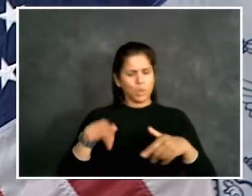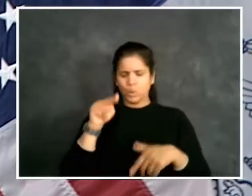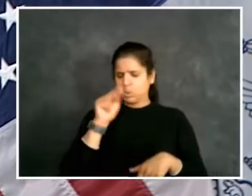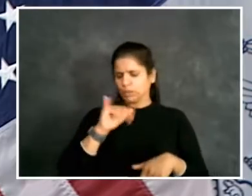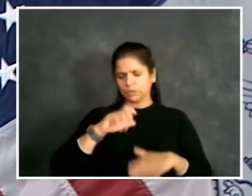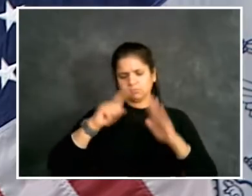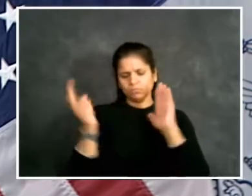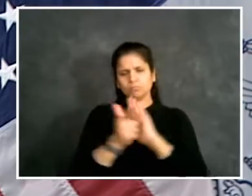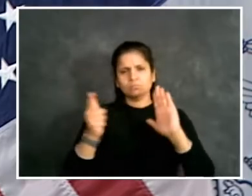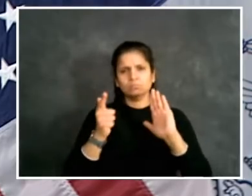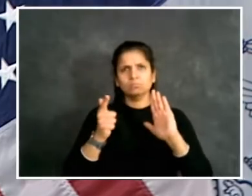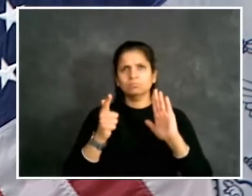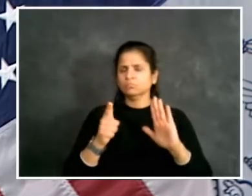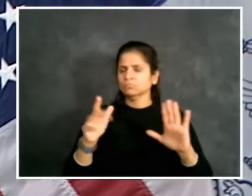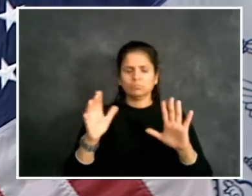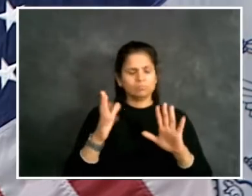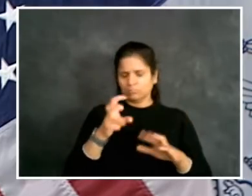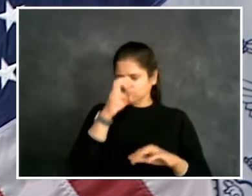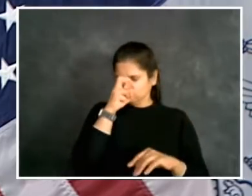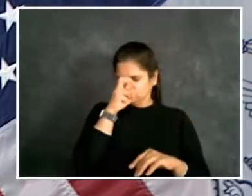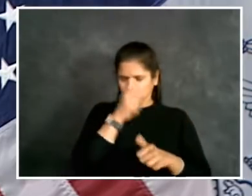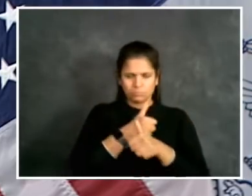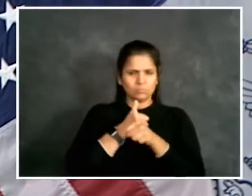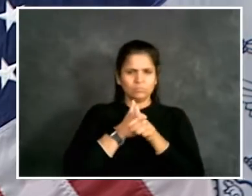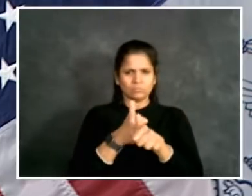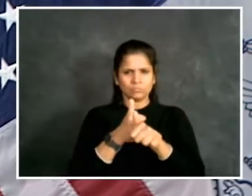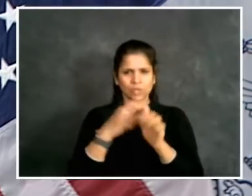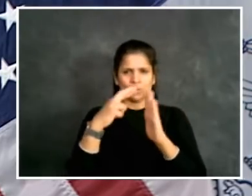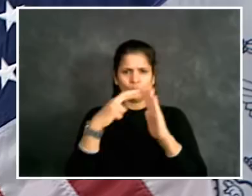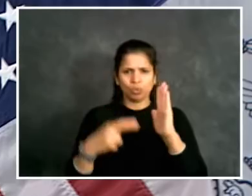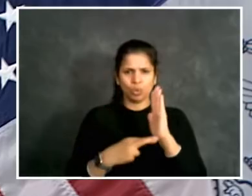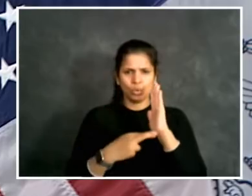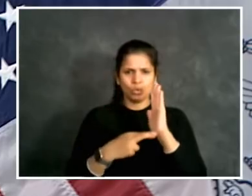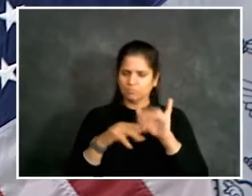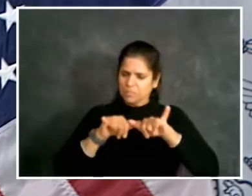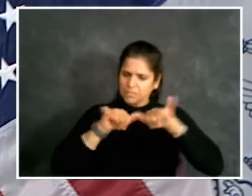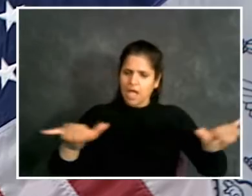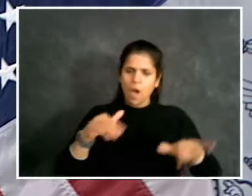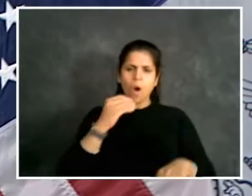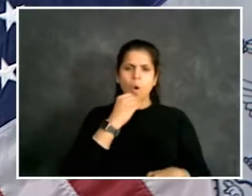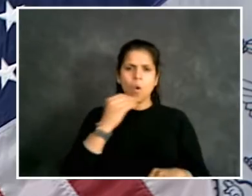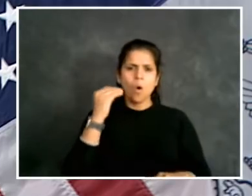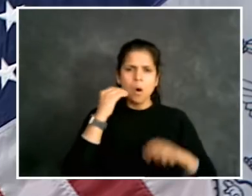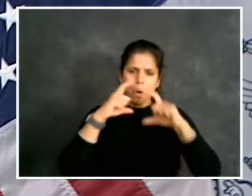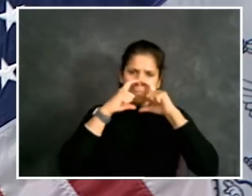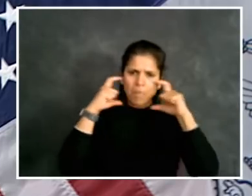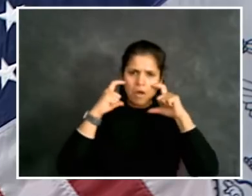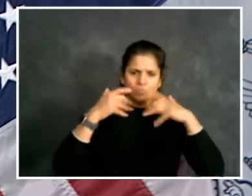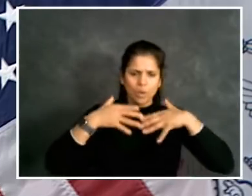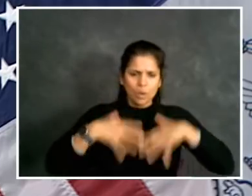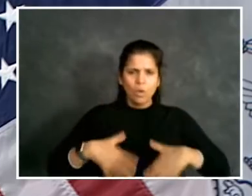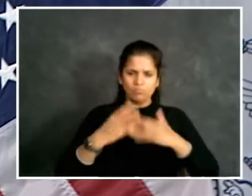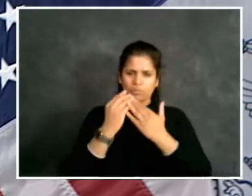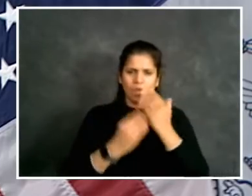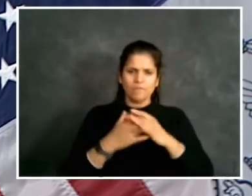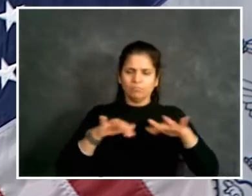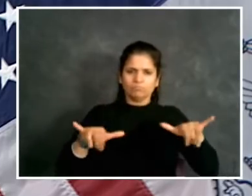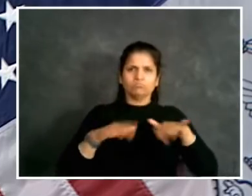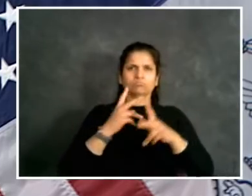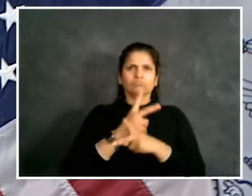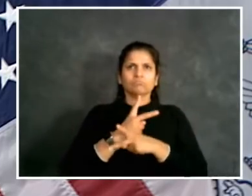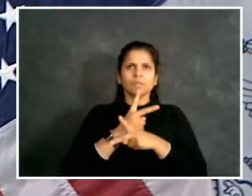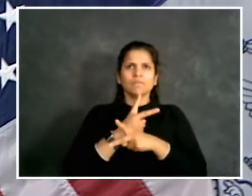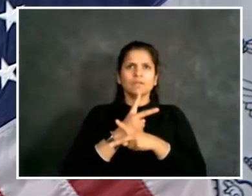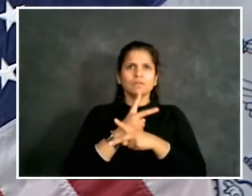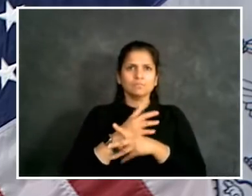some places in the country that have real evidence that they can take certain steps, but they should take the first step and then watch